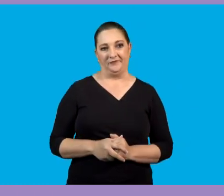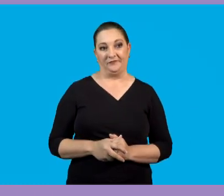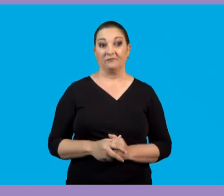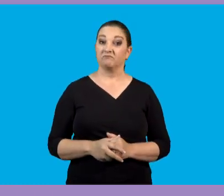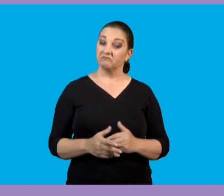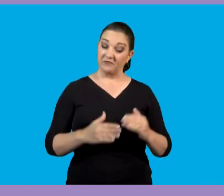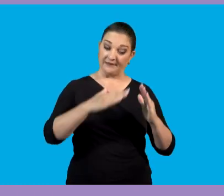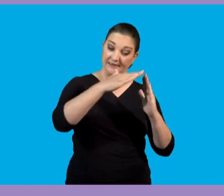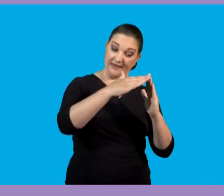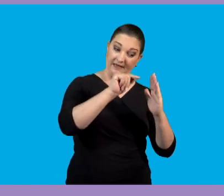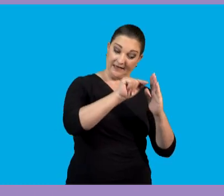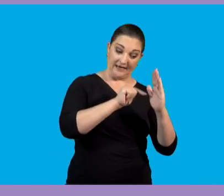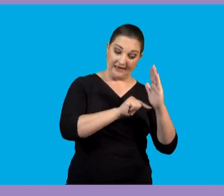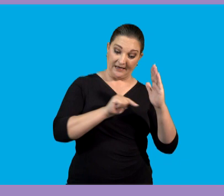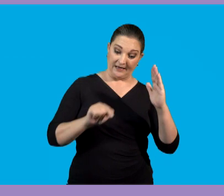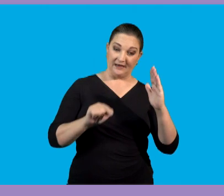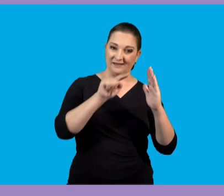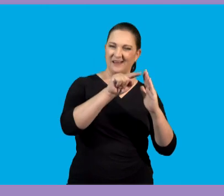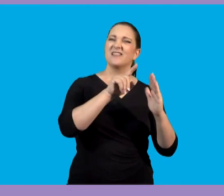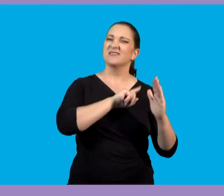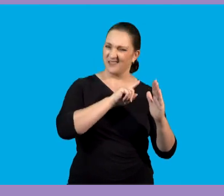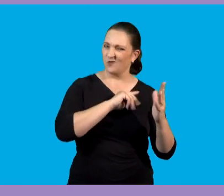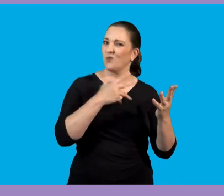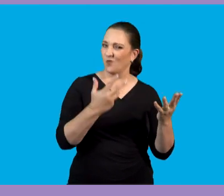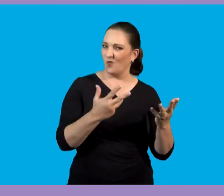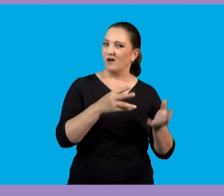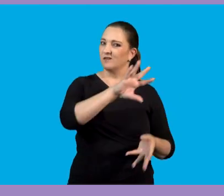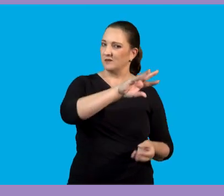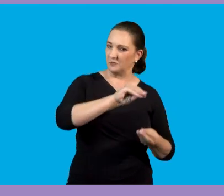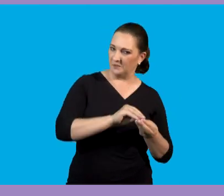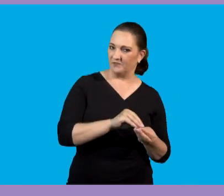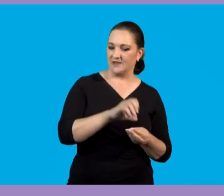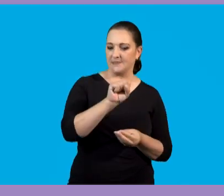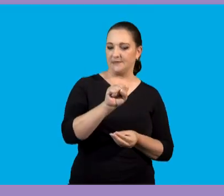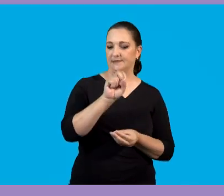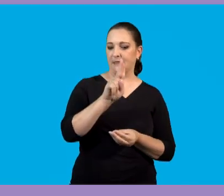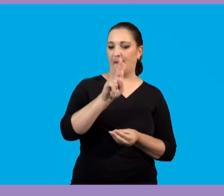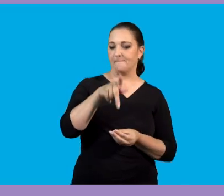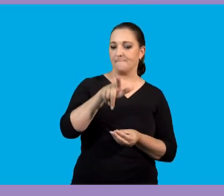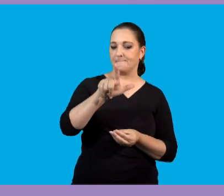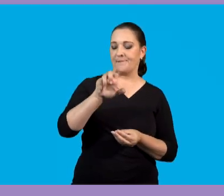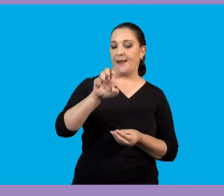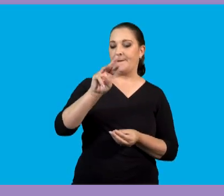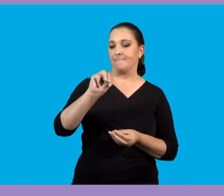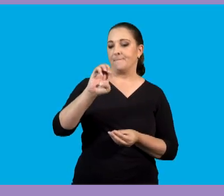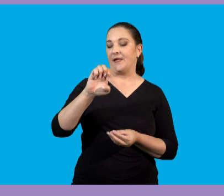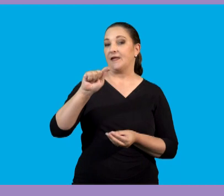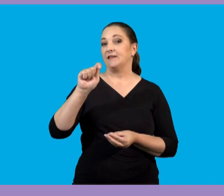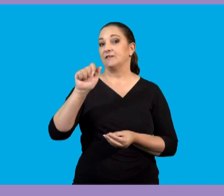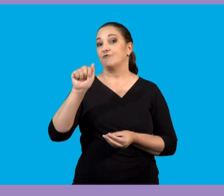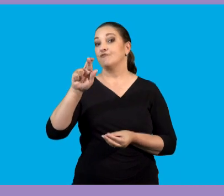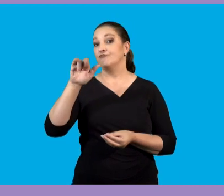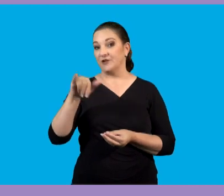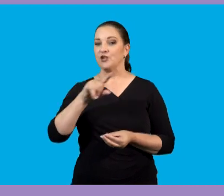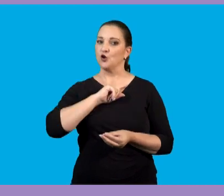So they are interior angles of a triangle, which means that they are supplementary. They add up to 180 degrees. Now,